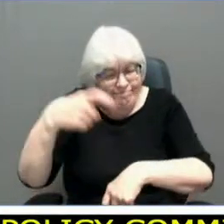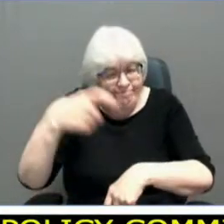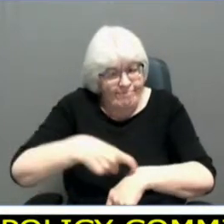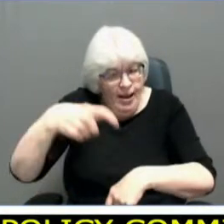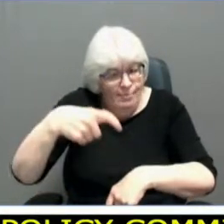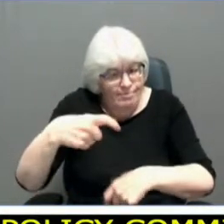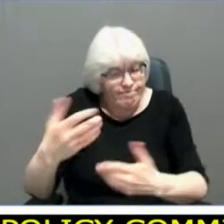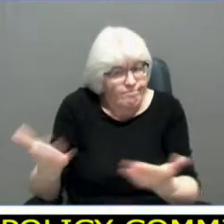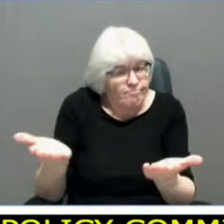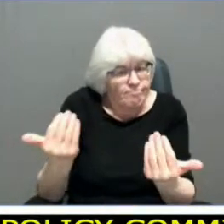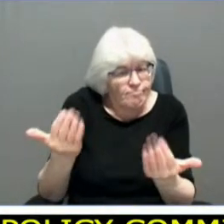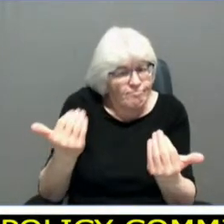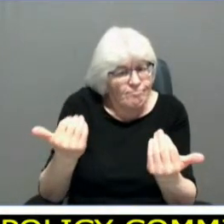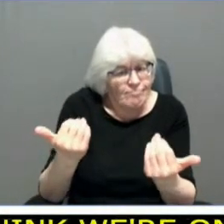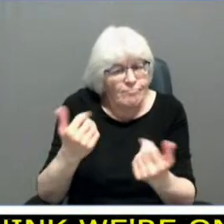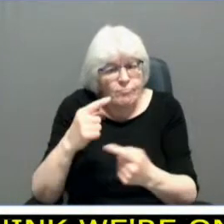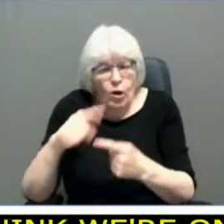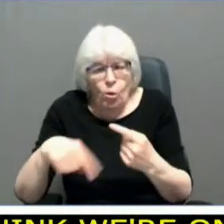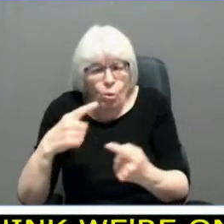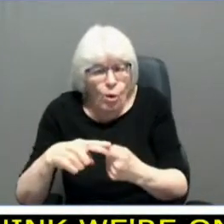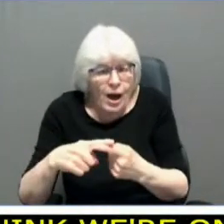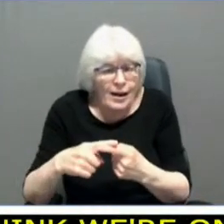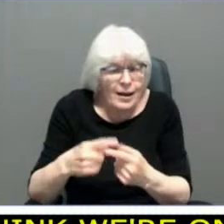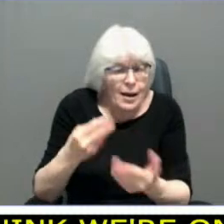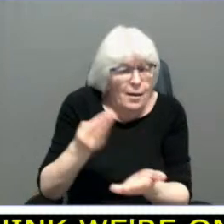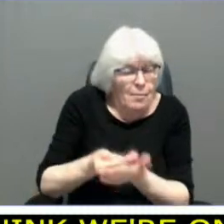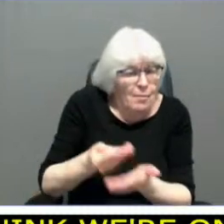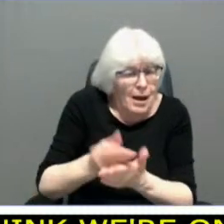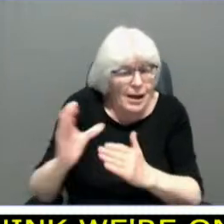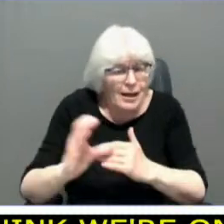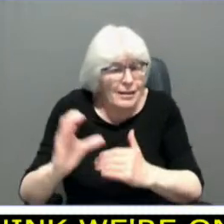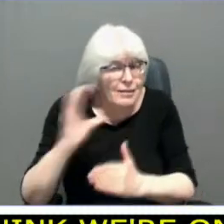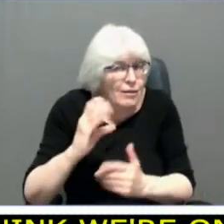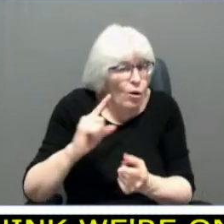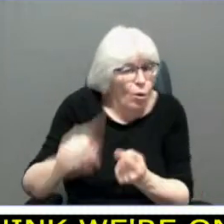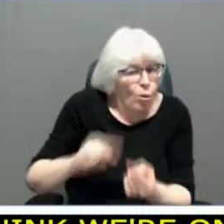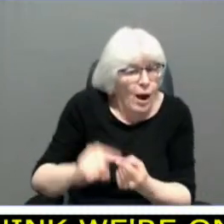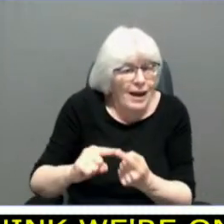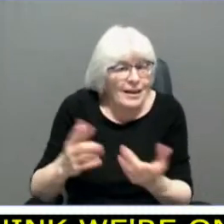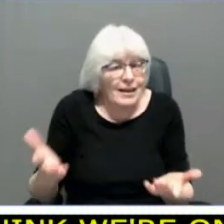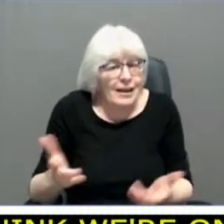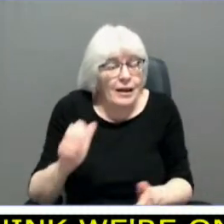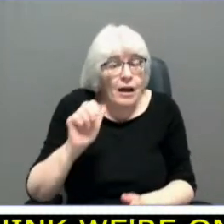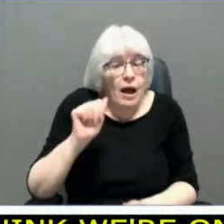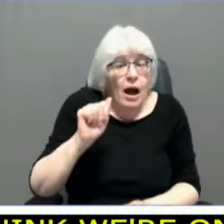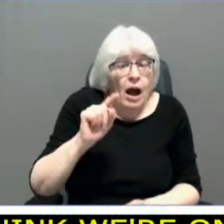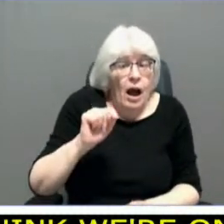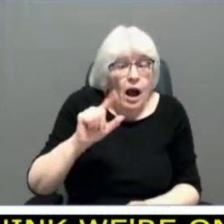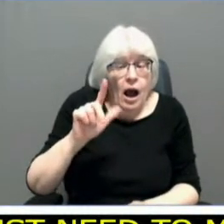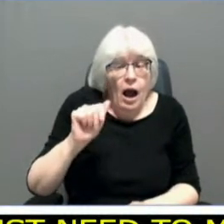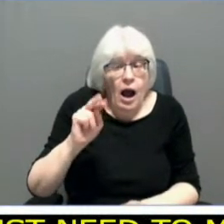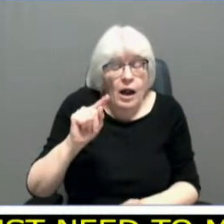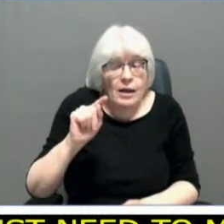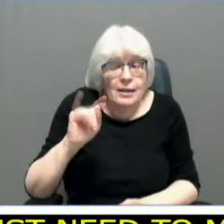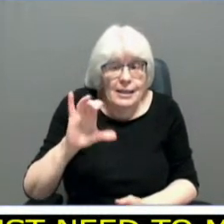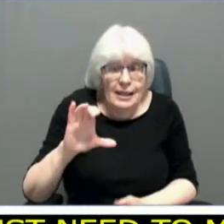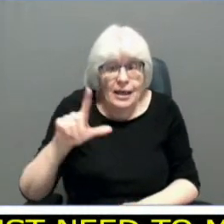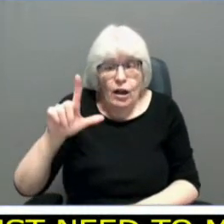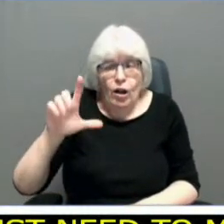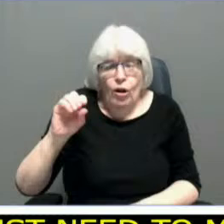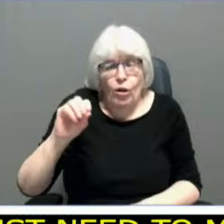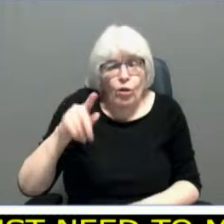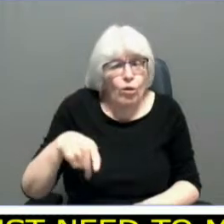timeline and the financial support on it. But the Atlantic Loop is it's a tremendous opportunity,